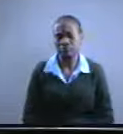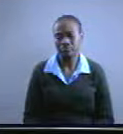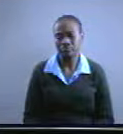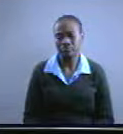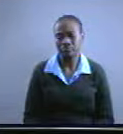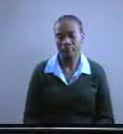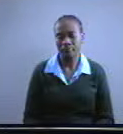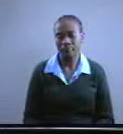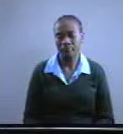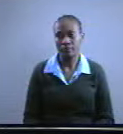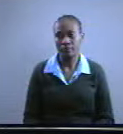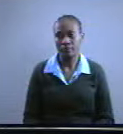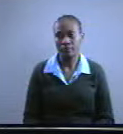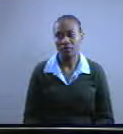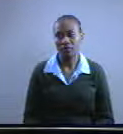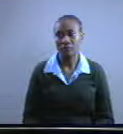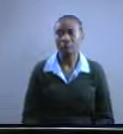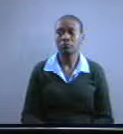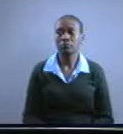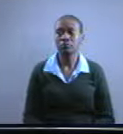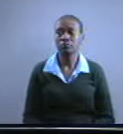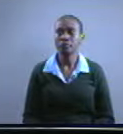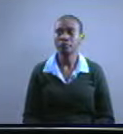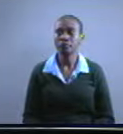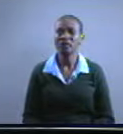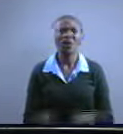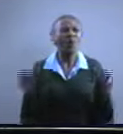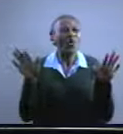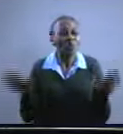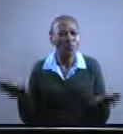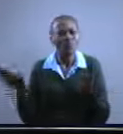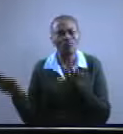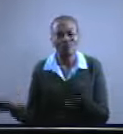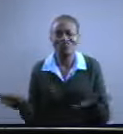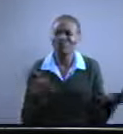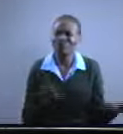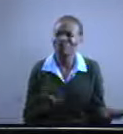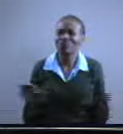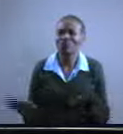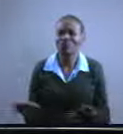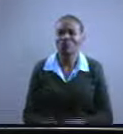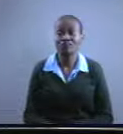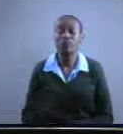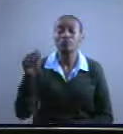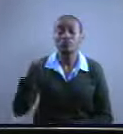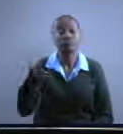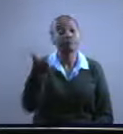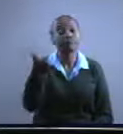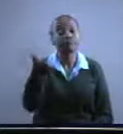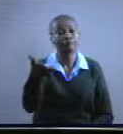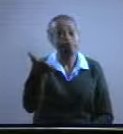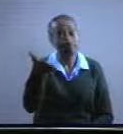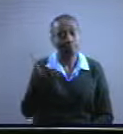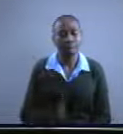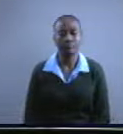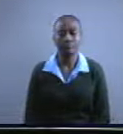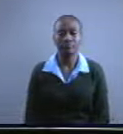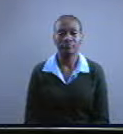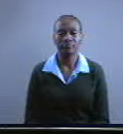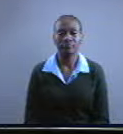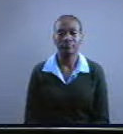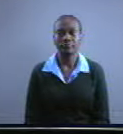You had your hand up, sir. Yes, please. Order. Yes, sir. You have the floor.